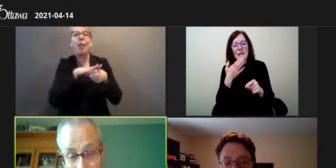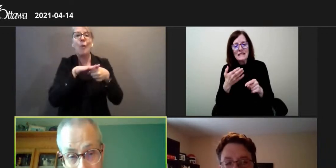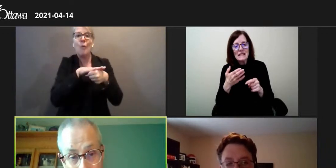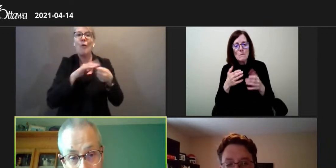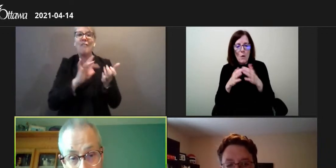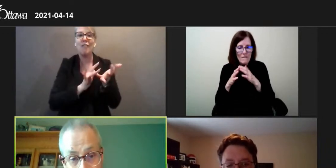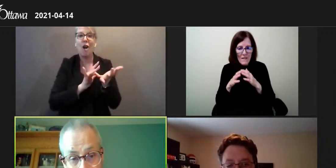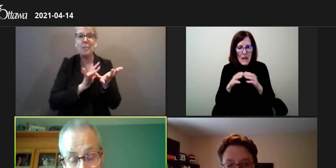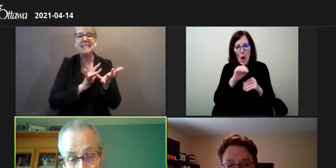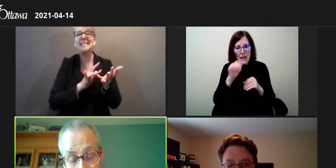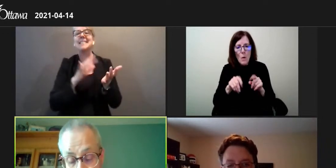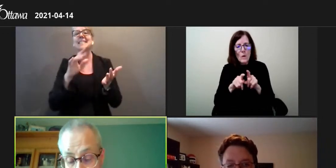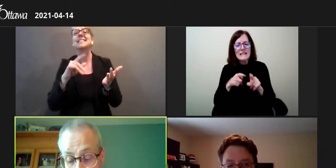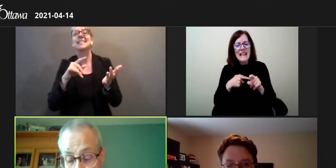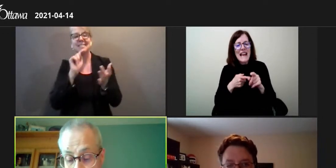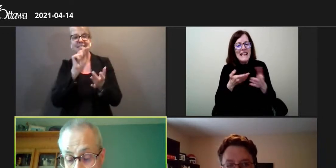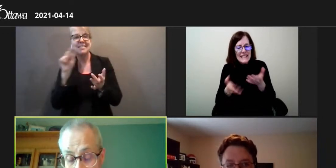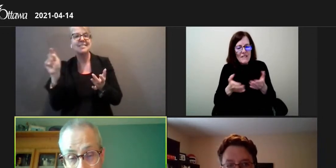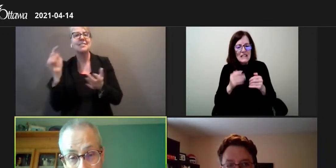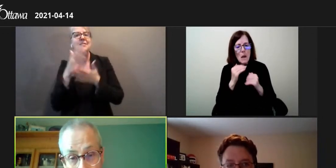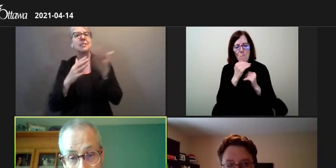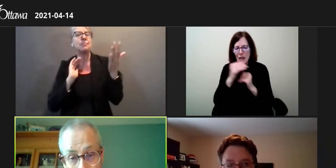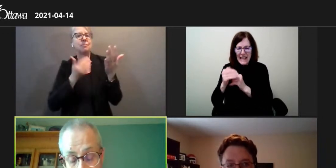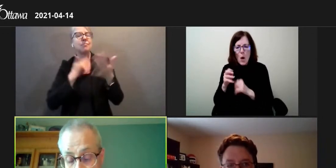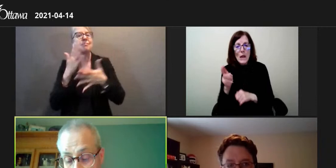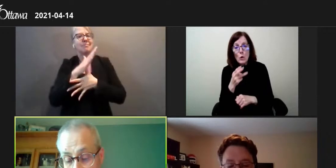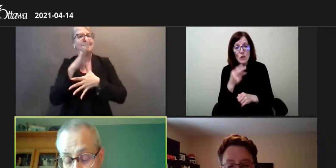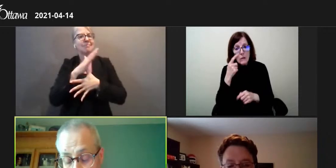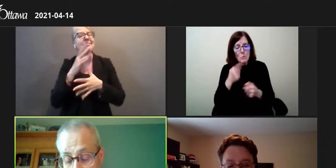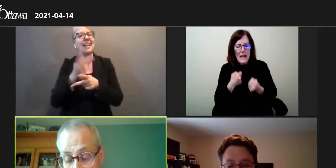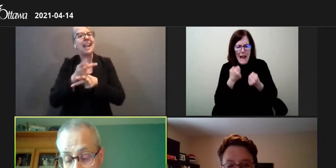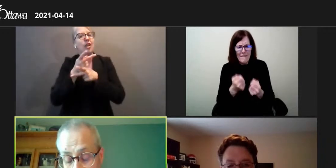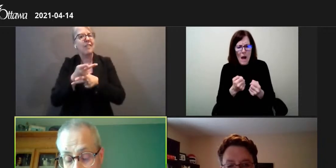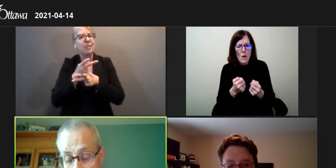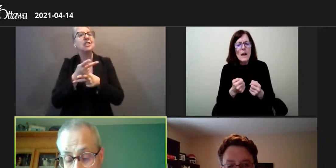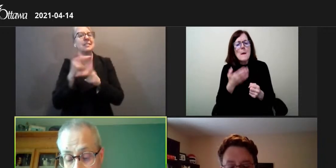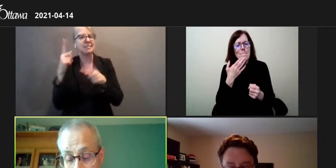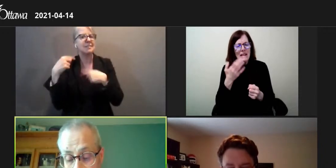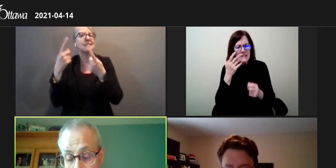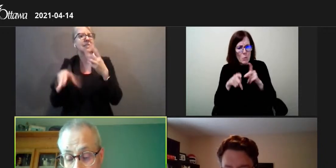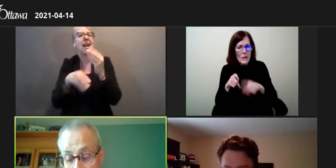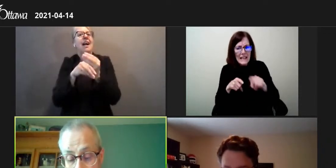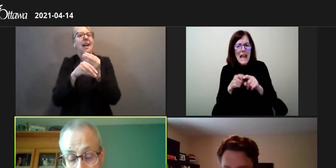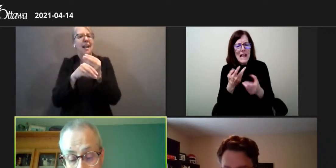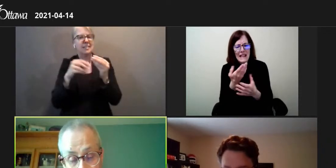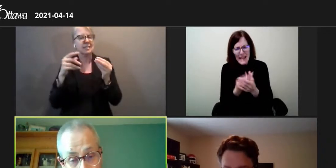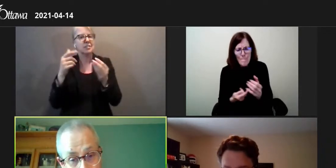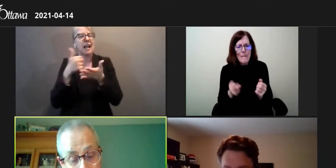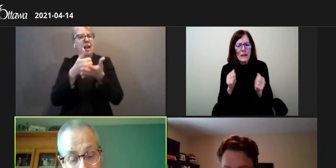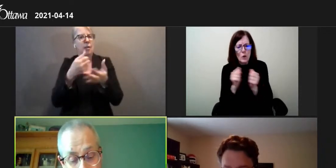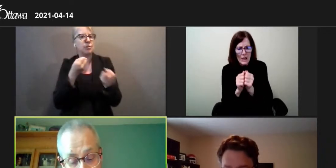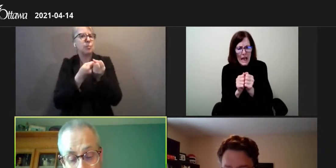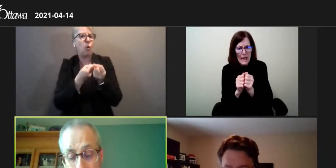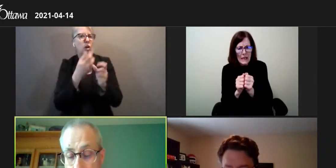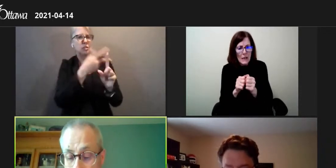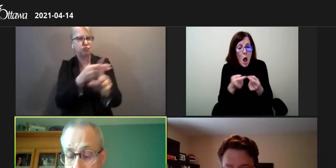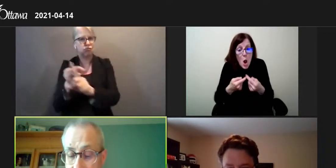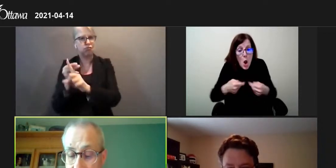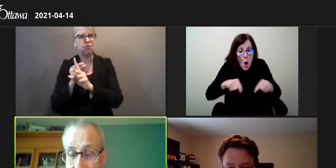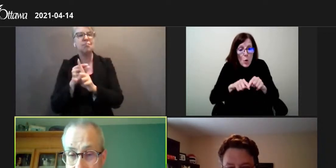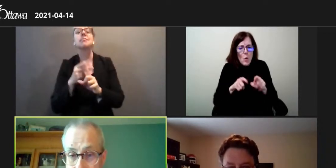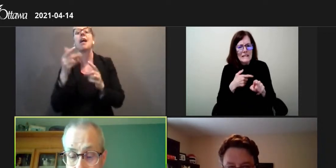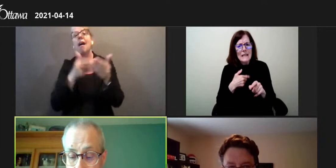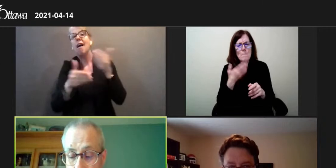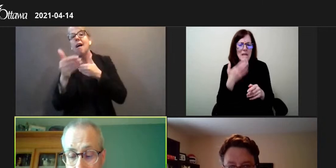and some of our primary caregivers as well, who have been added to the vaccine rollout. Soon enough, everyone who wants